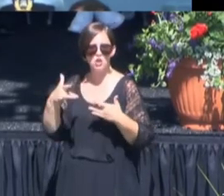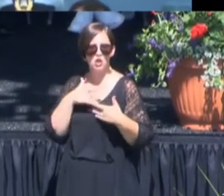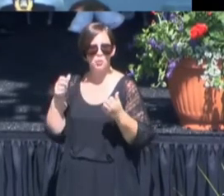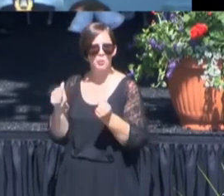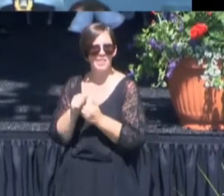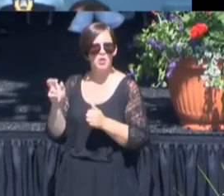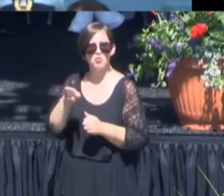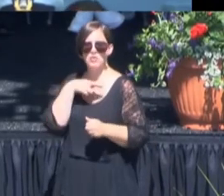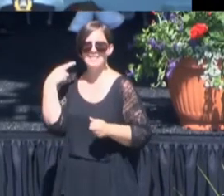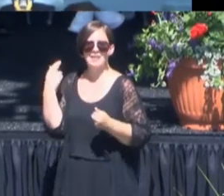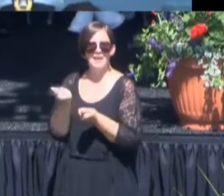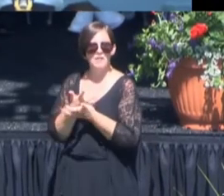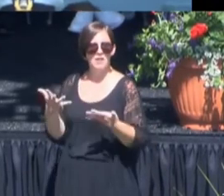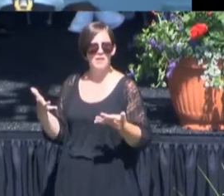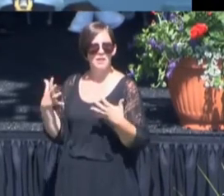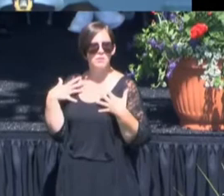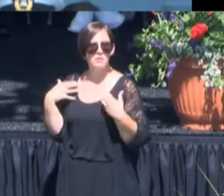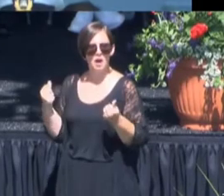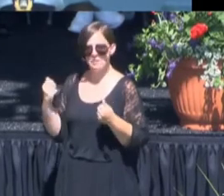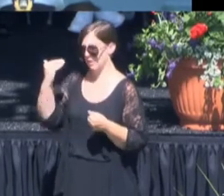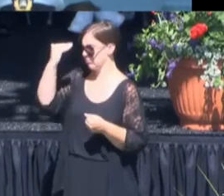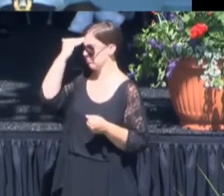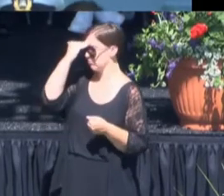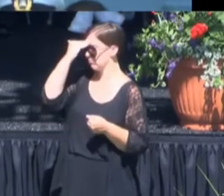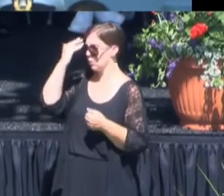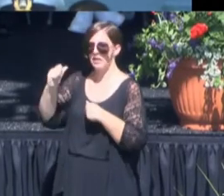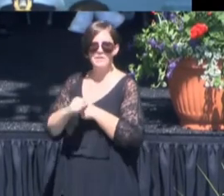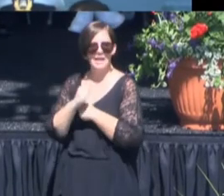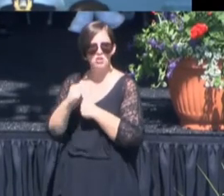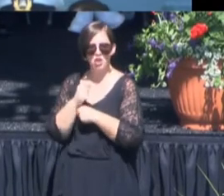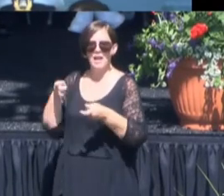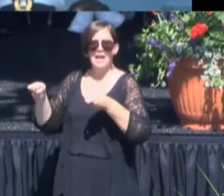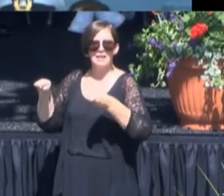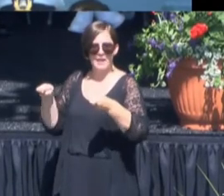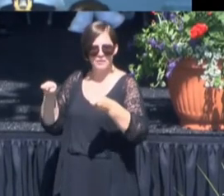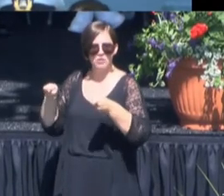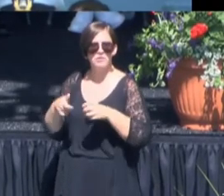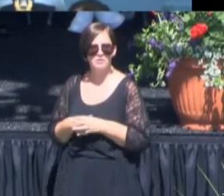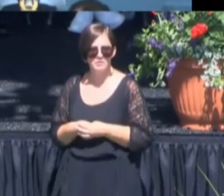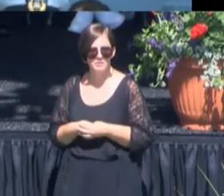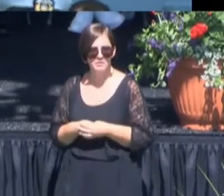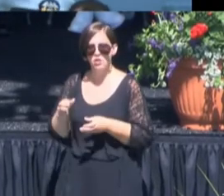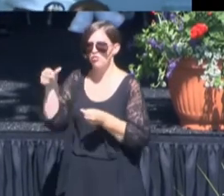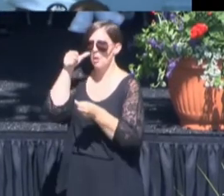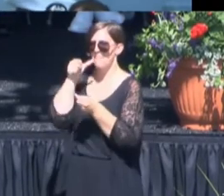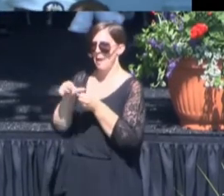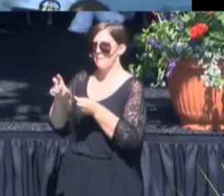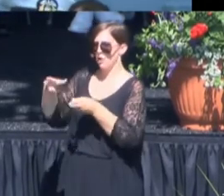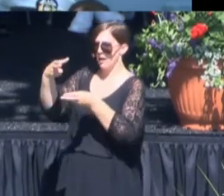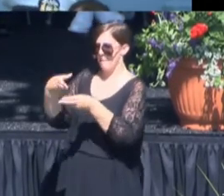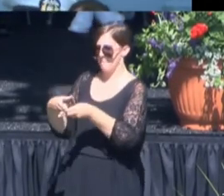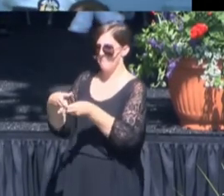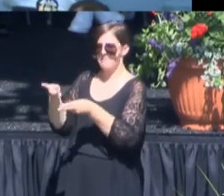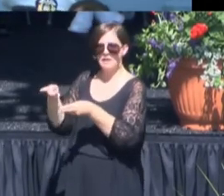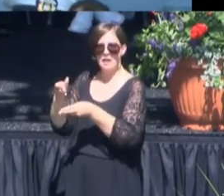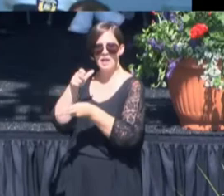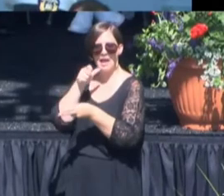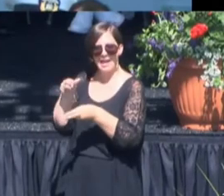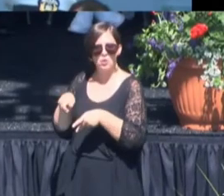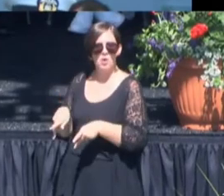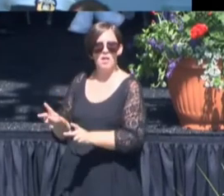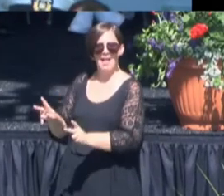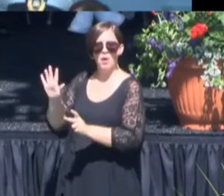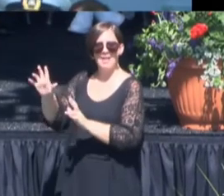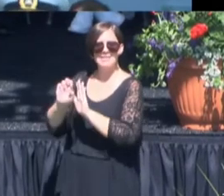He was competent, he was aware of danger, and stoically he dealt with it. Remember him and don't allow his example to